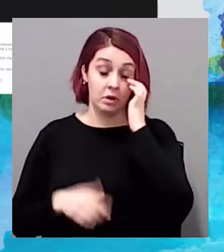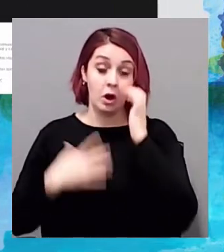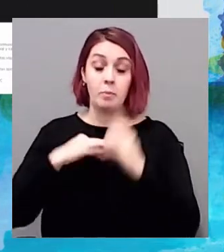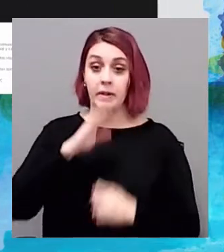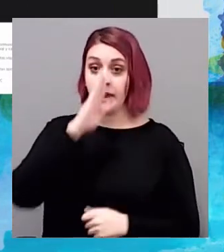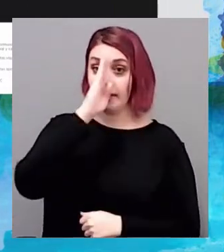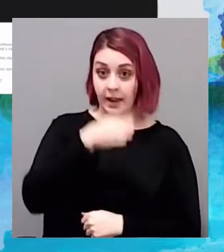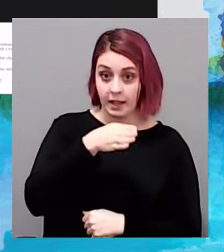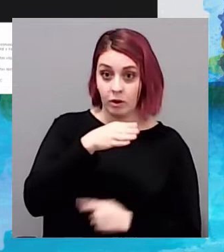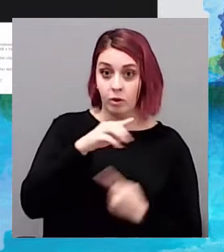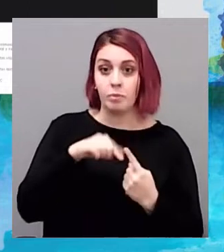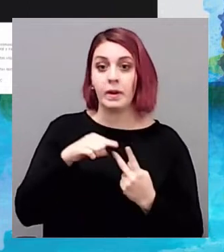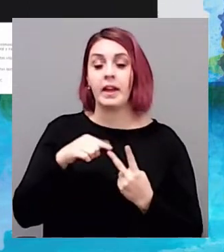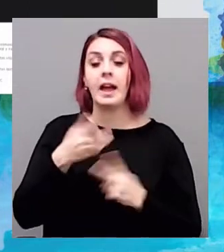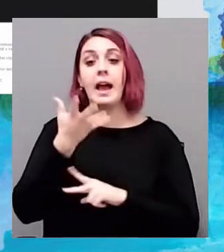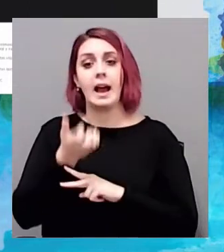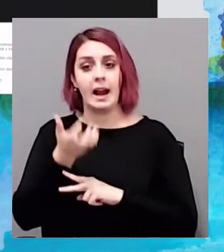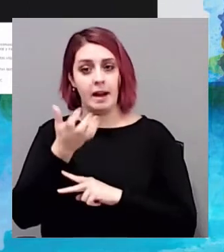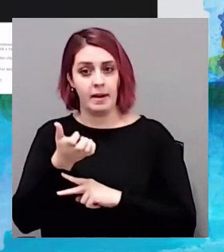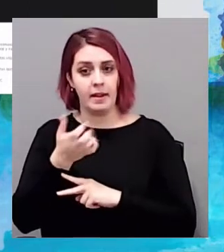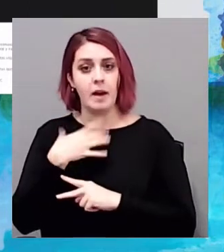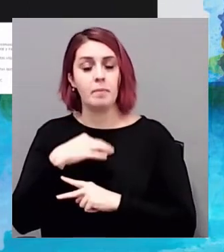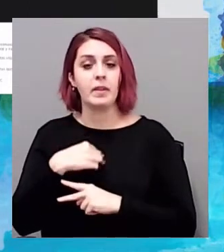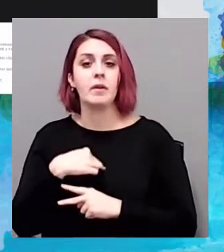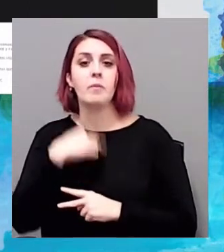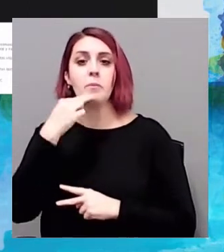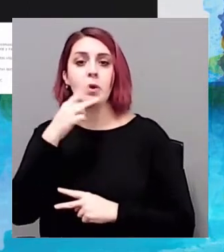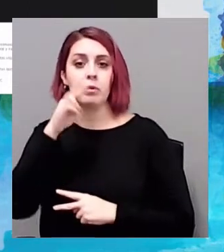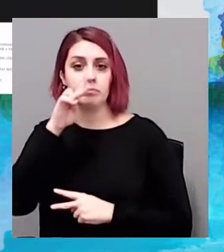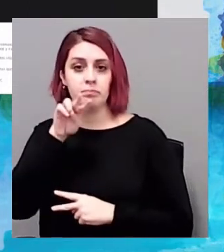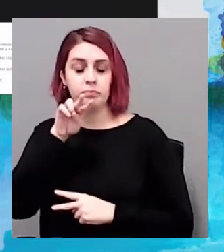be live, it could be recorded,